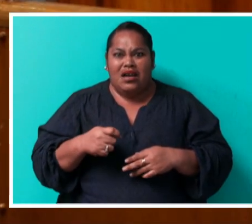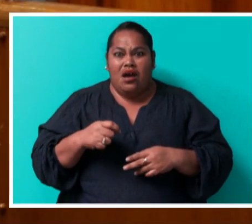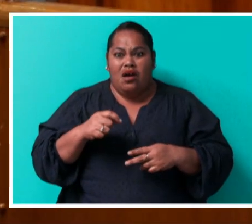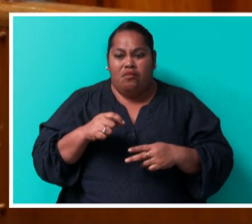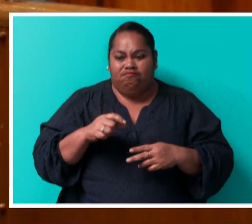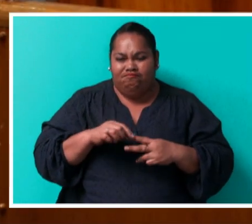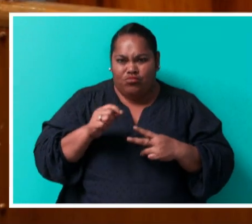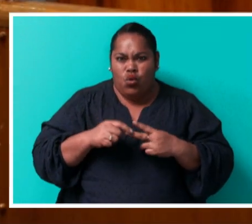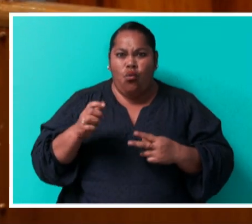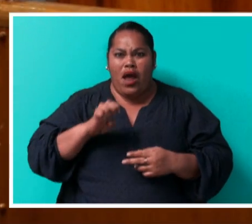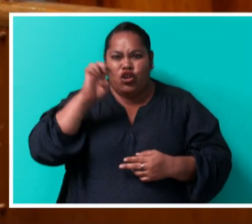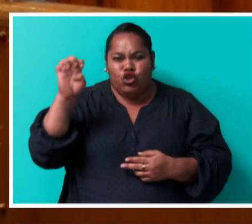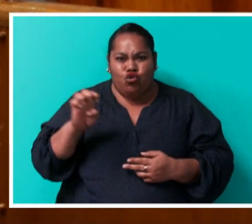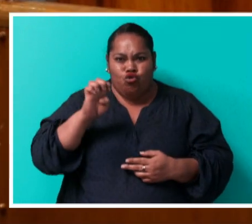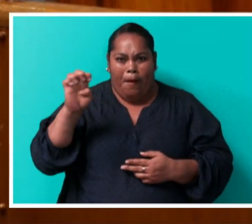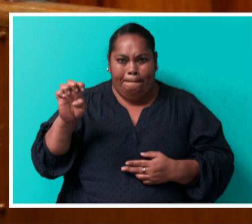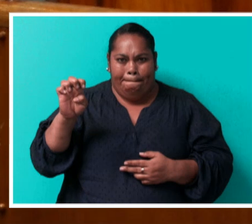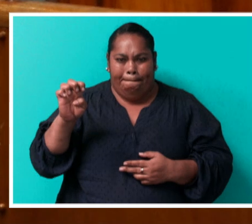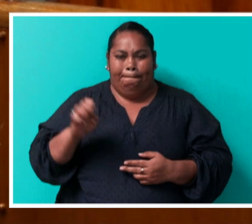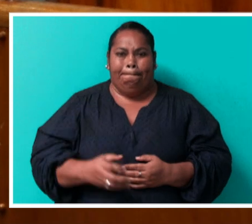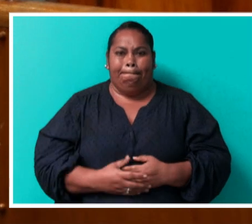sort of not really anticipating that.